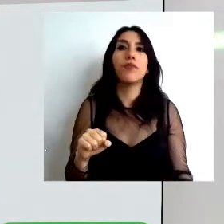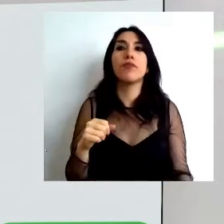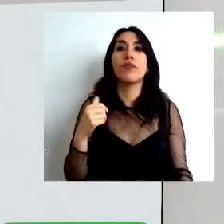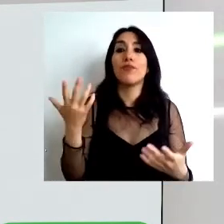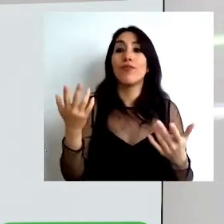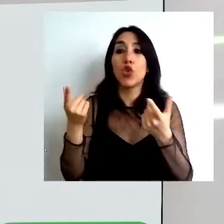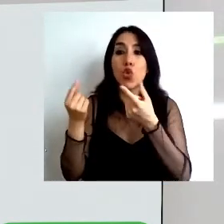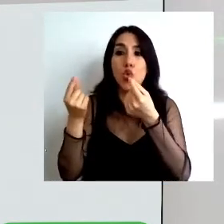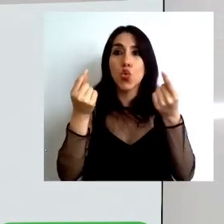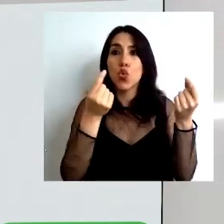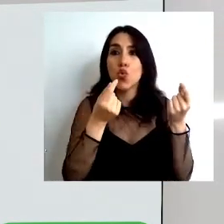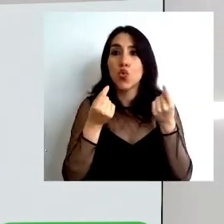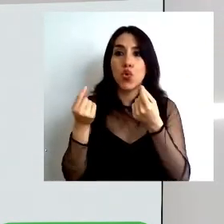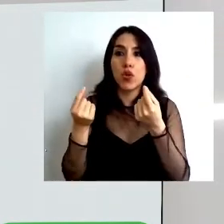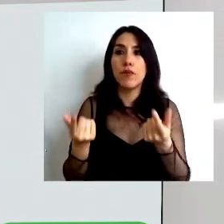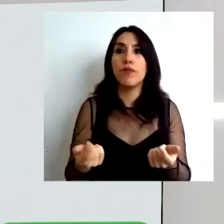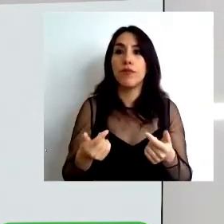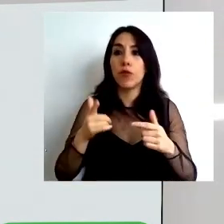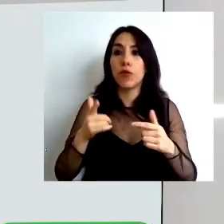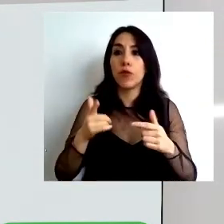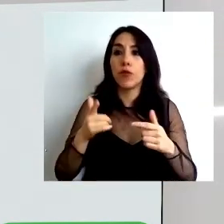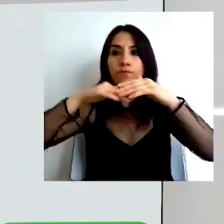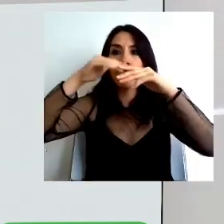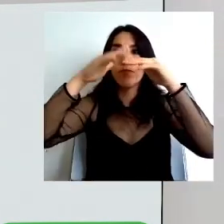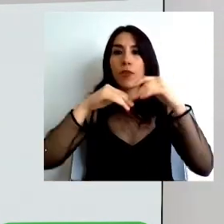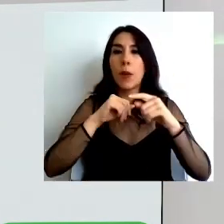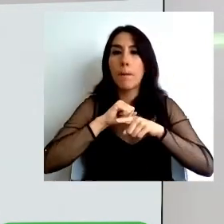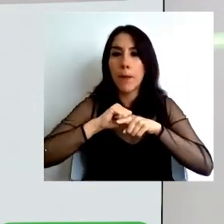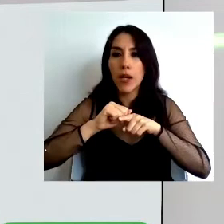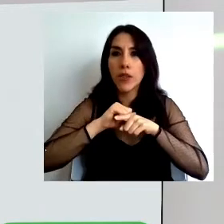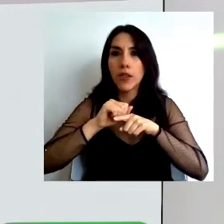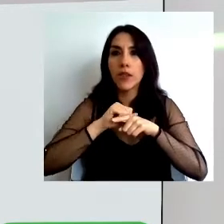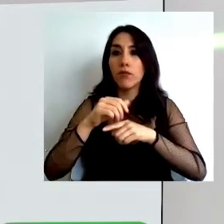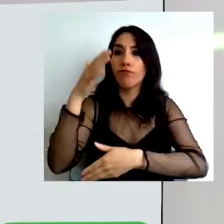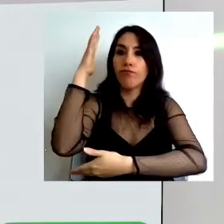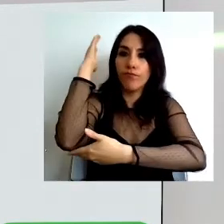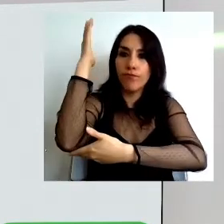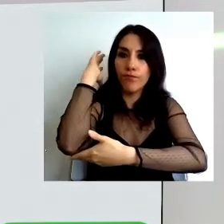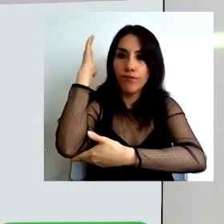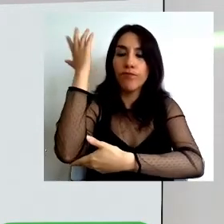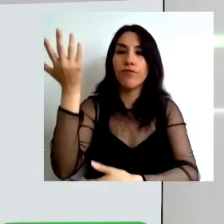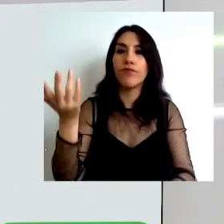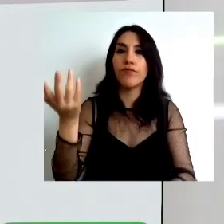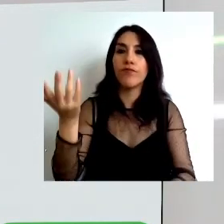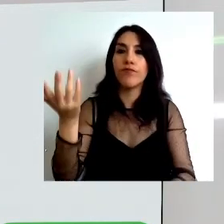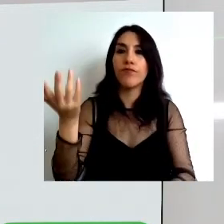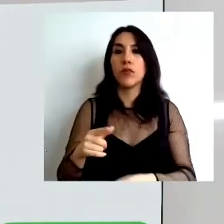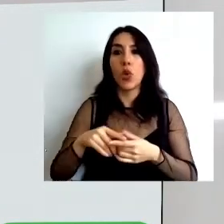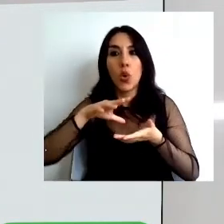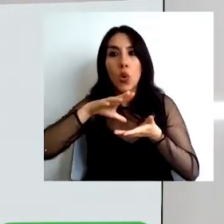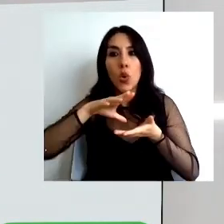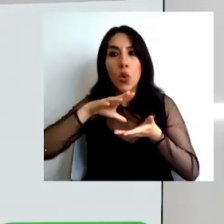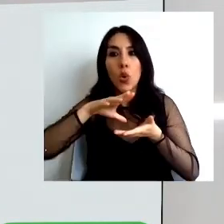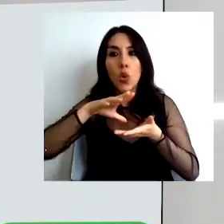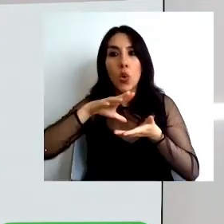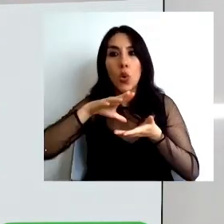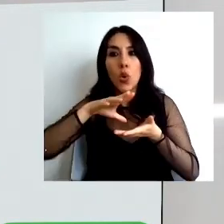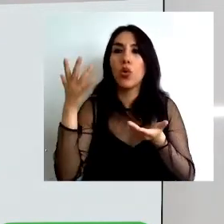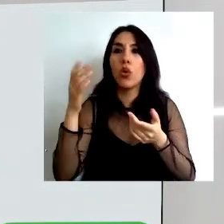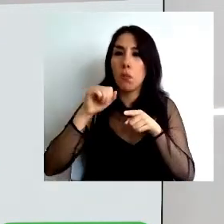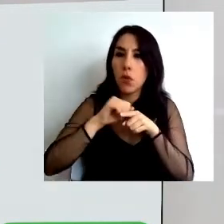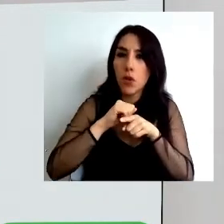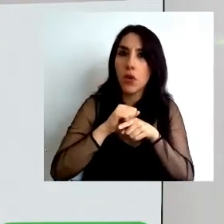of other medical practitioners and eye hospitals on the